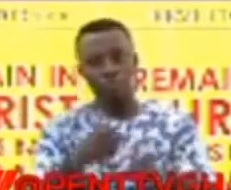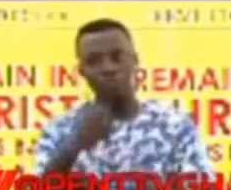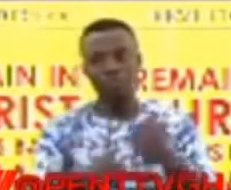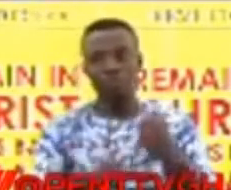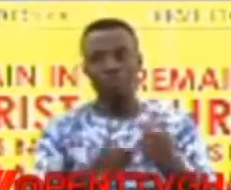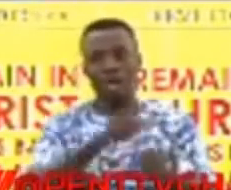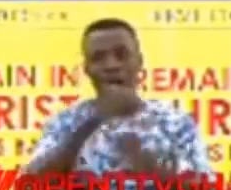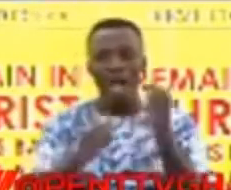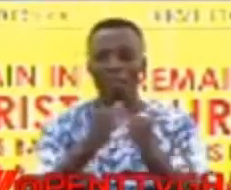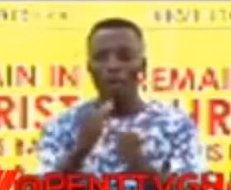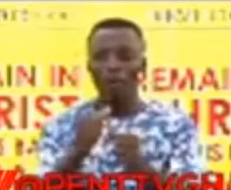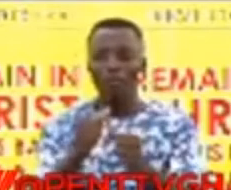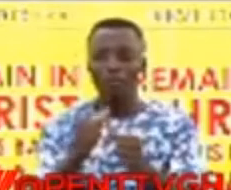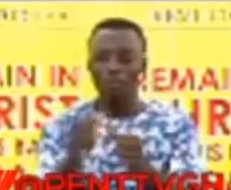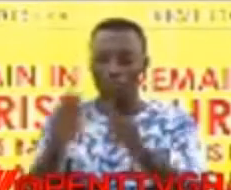godly people suffering